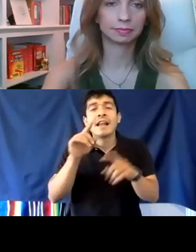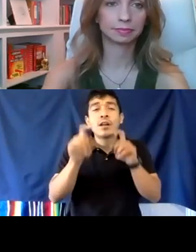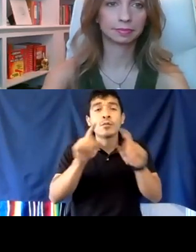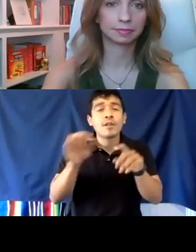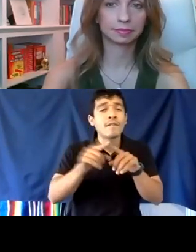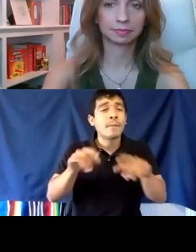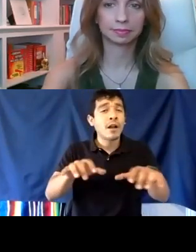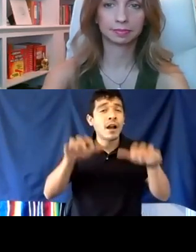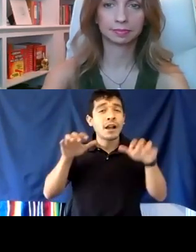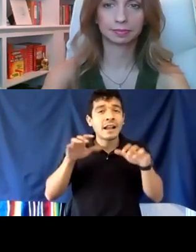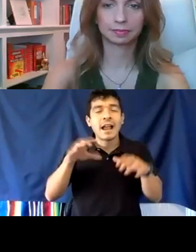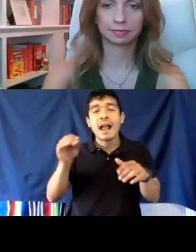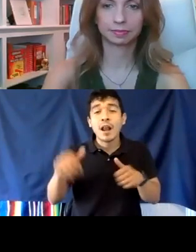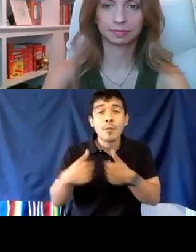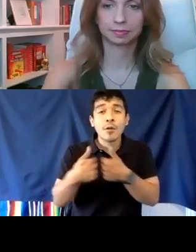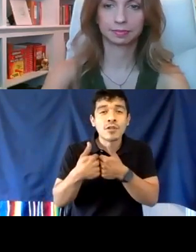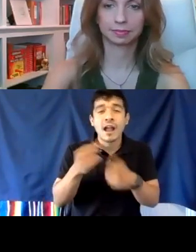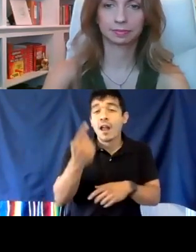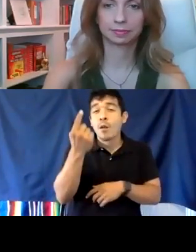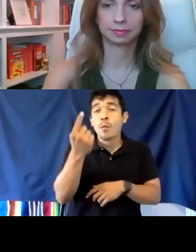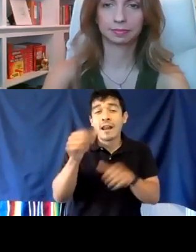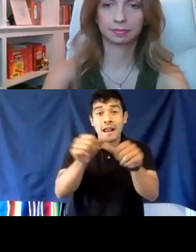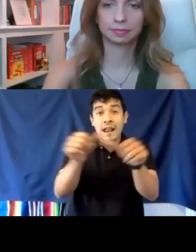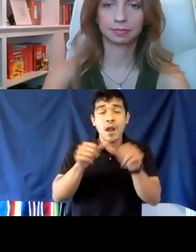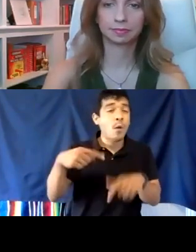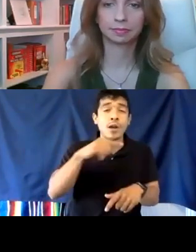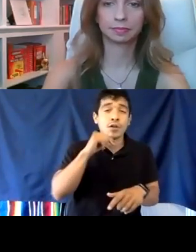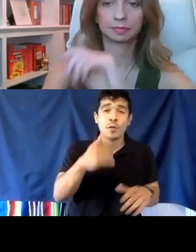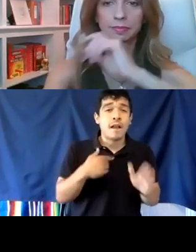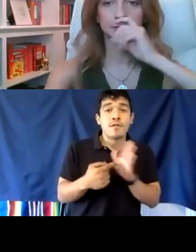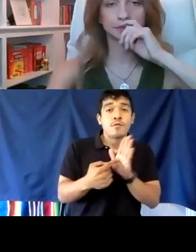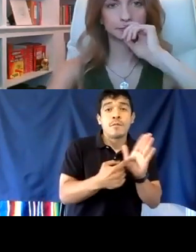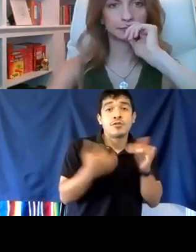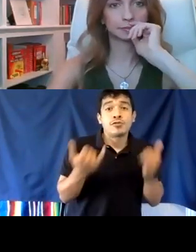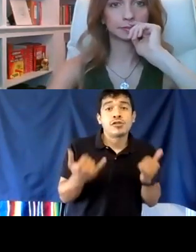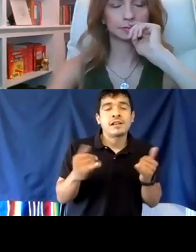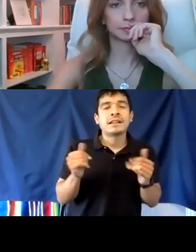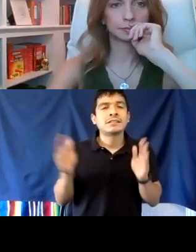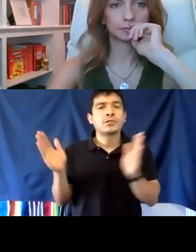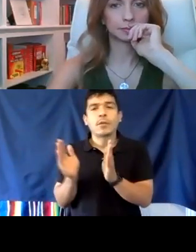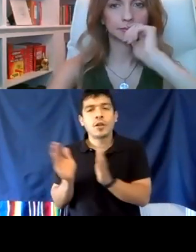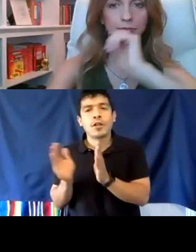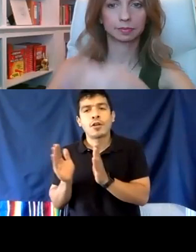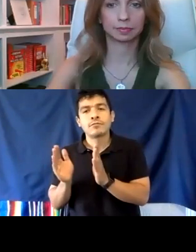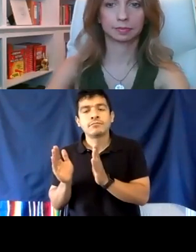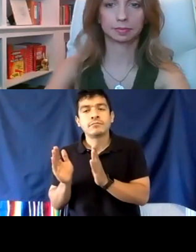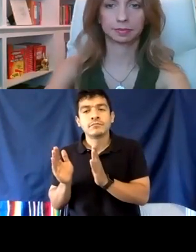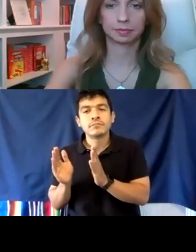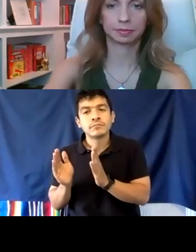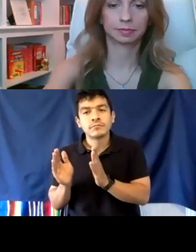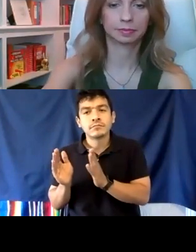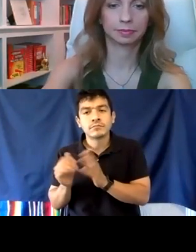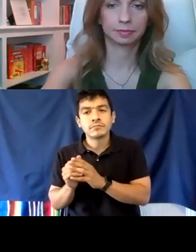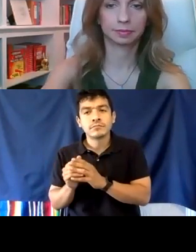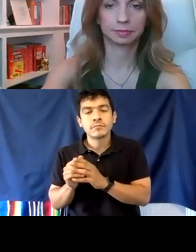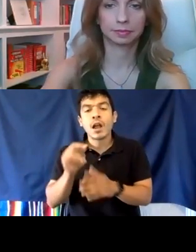I'll say that, one arena that we don't have represented today is a smaller